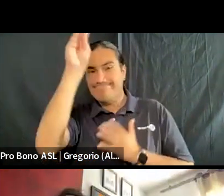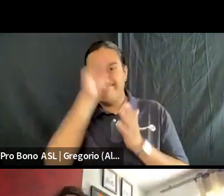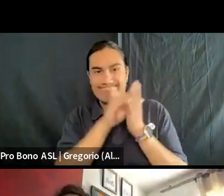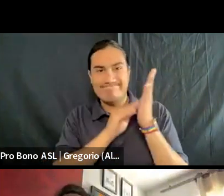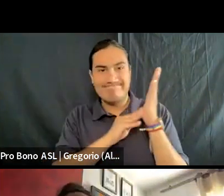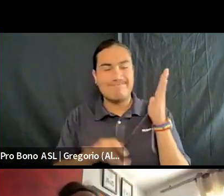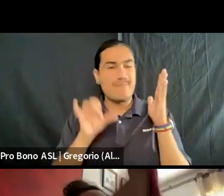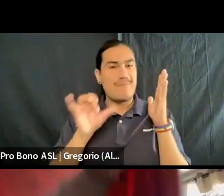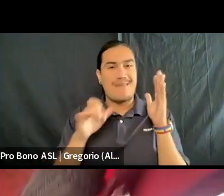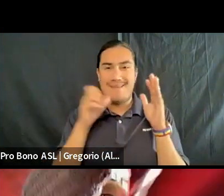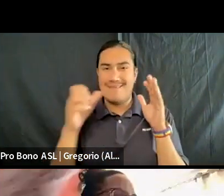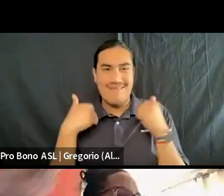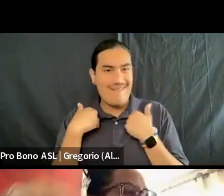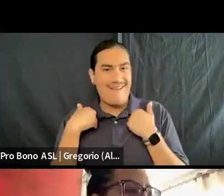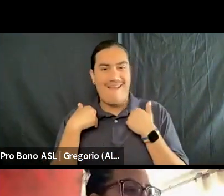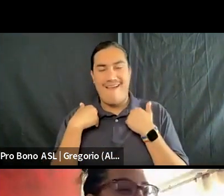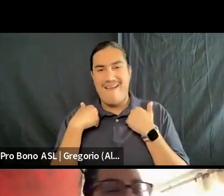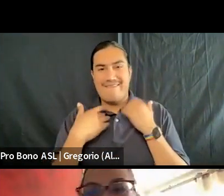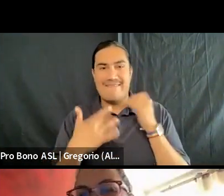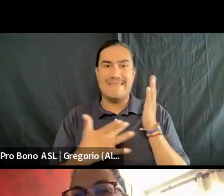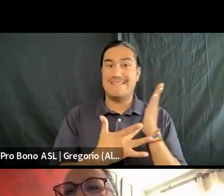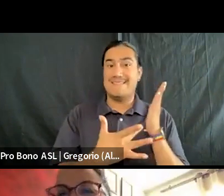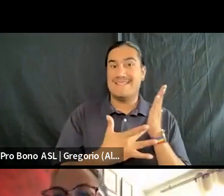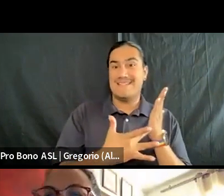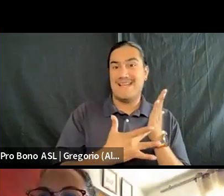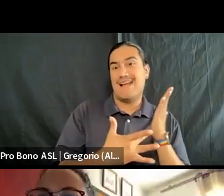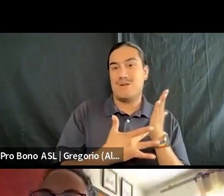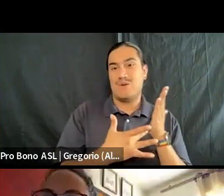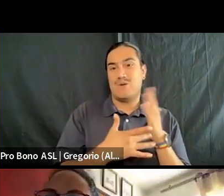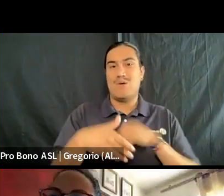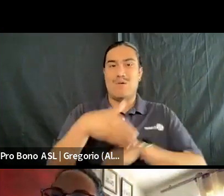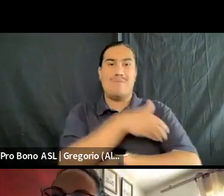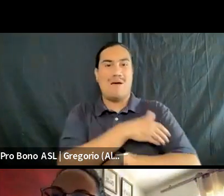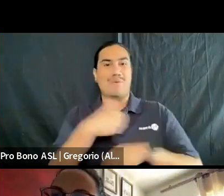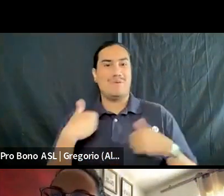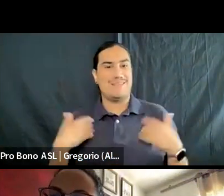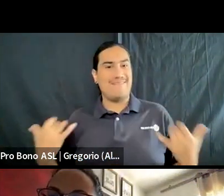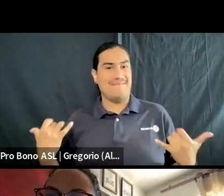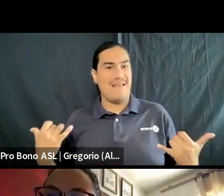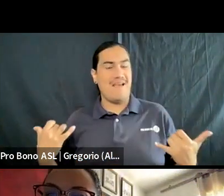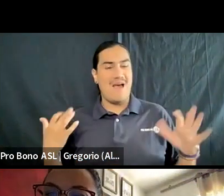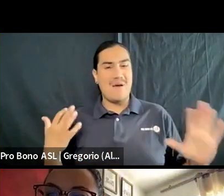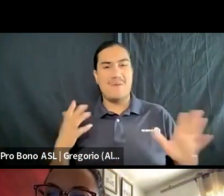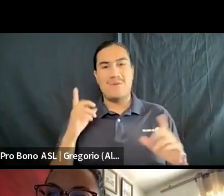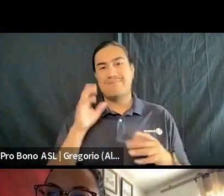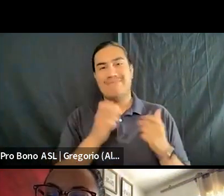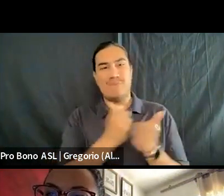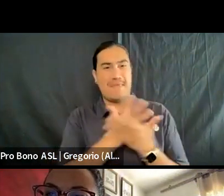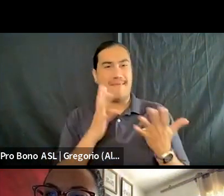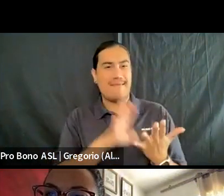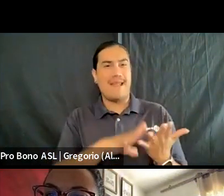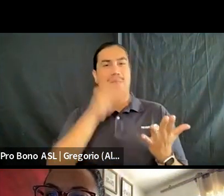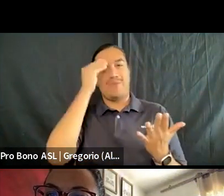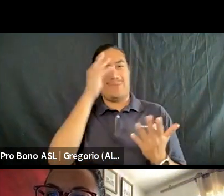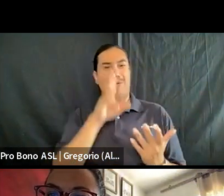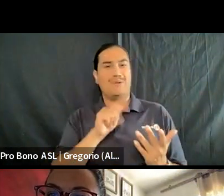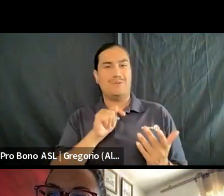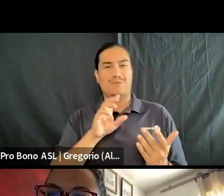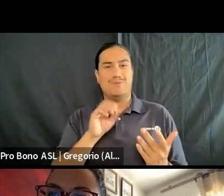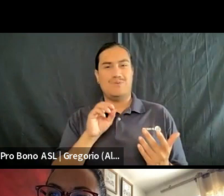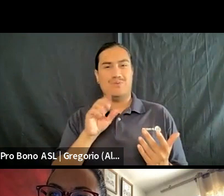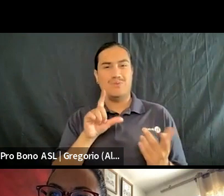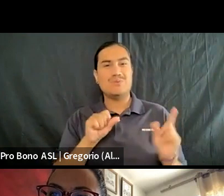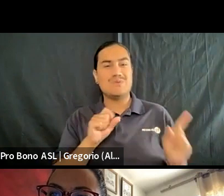have the technical prowess I have now of that I learned. In that